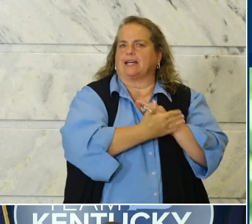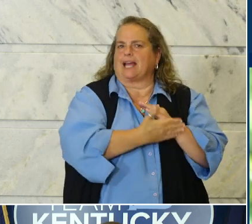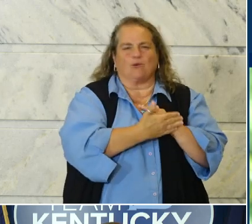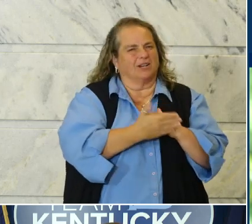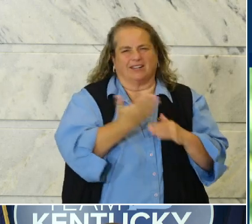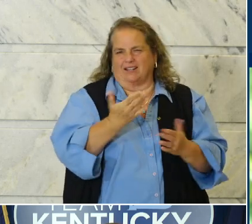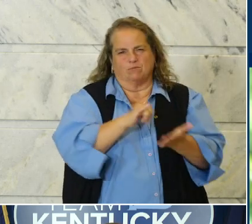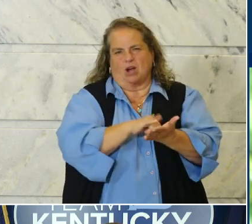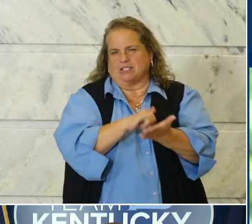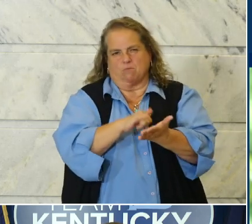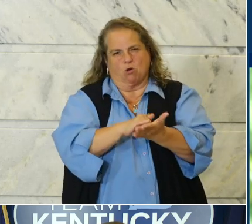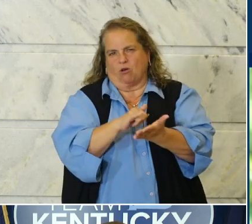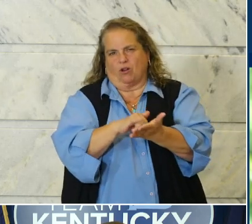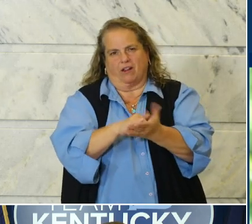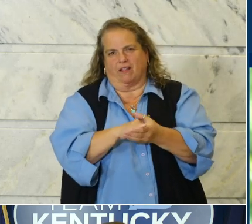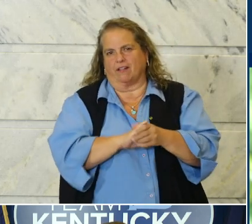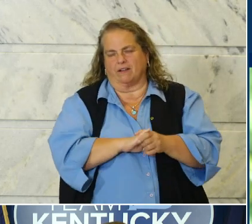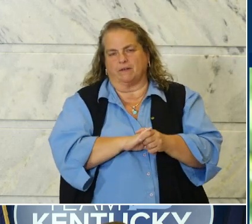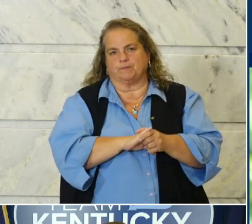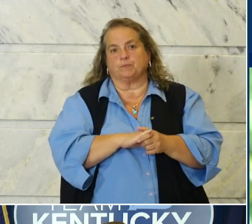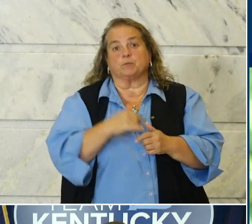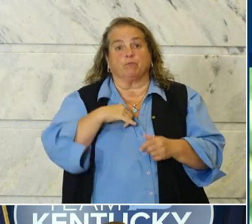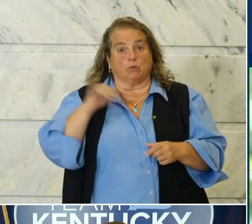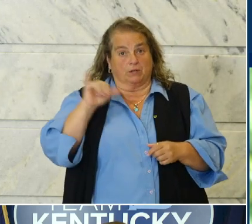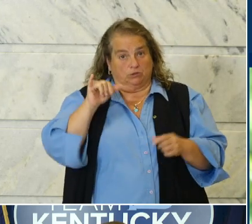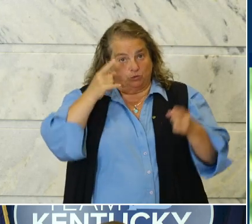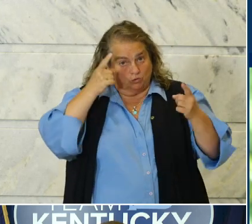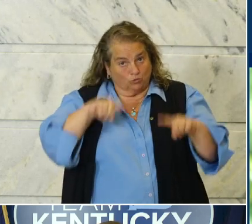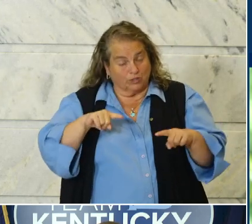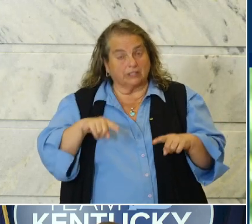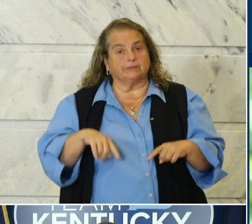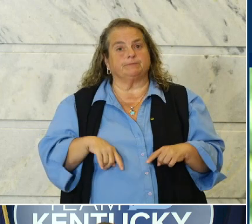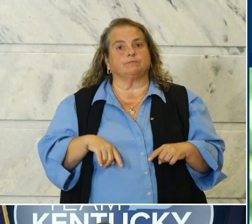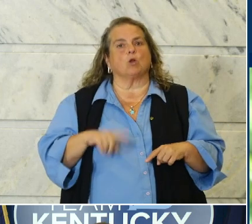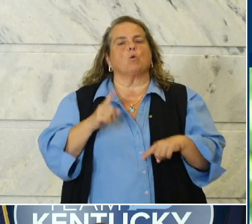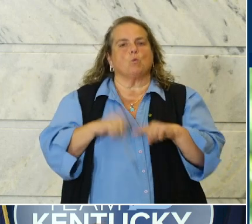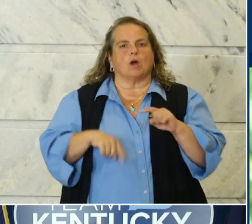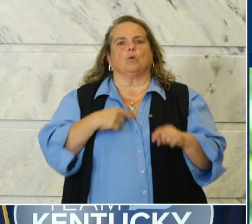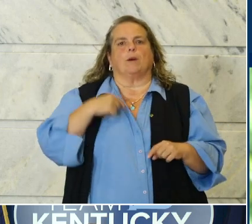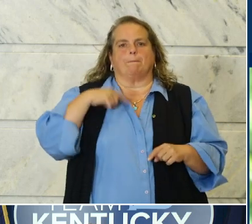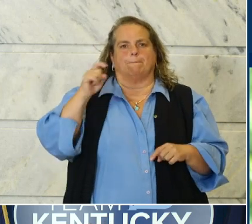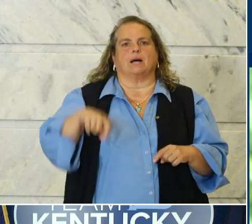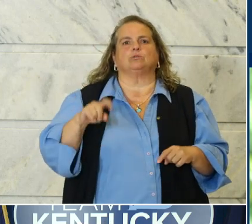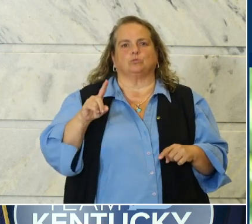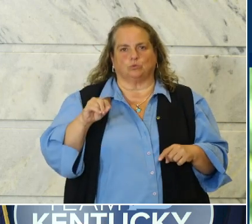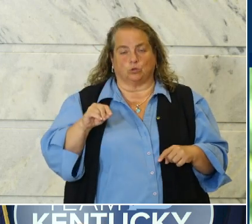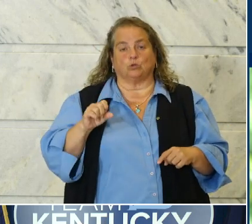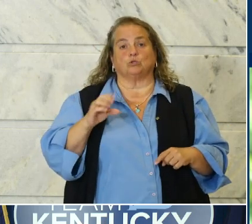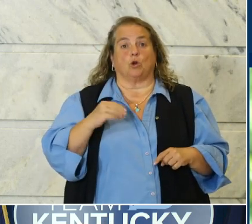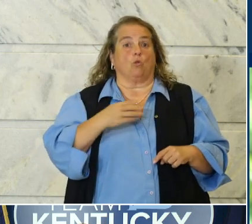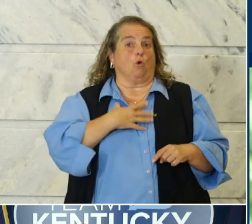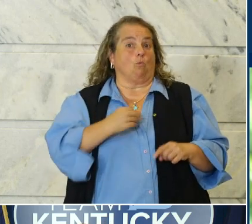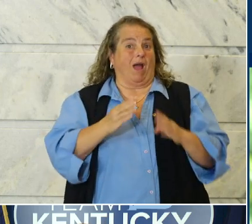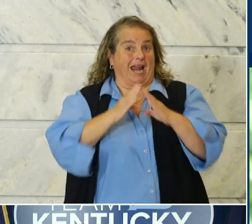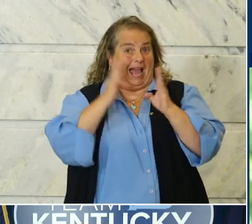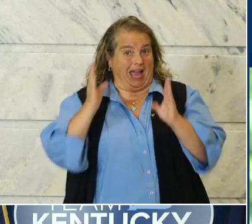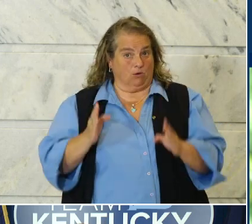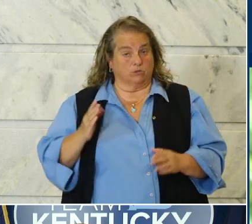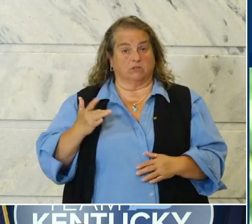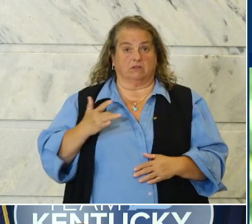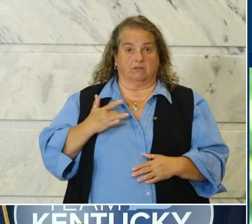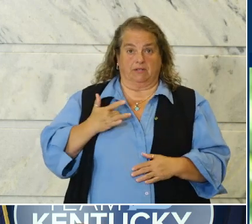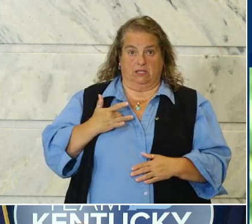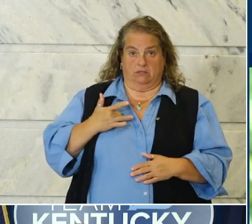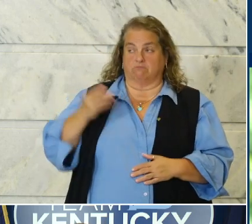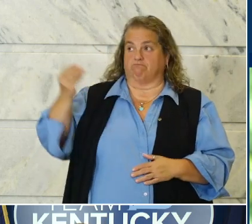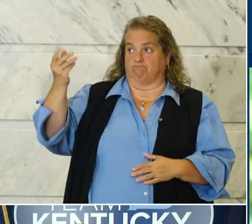that county. We also agree on steps that have to be taken. So the White House believes and